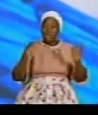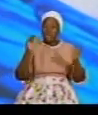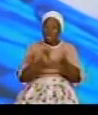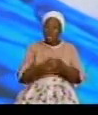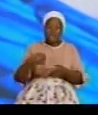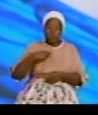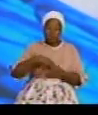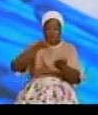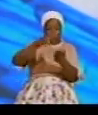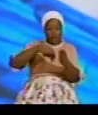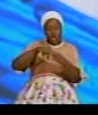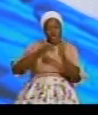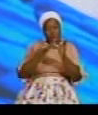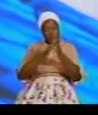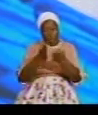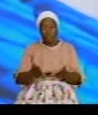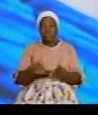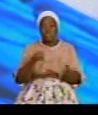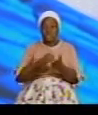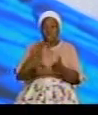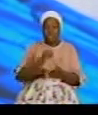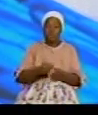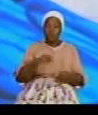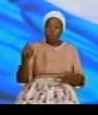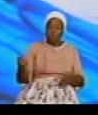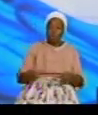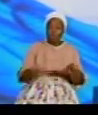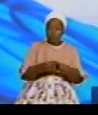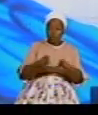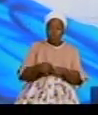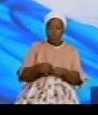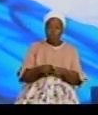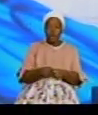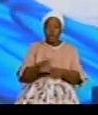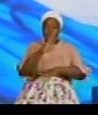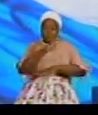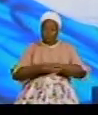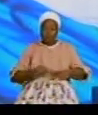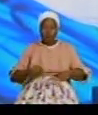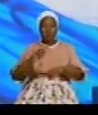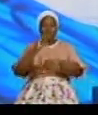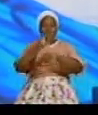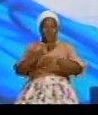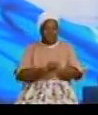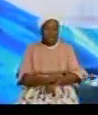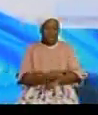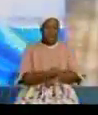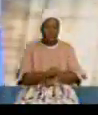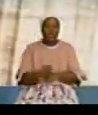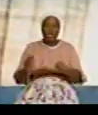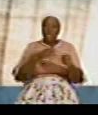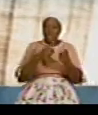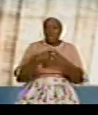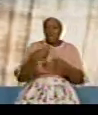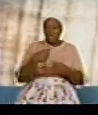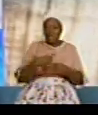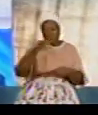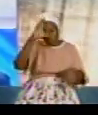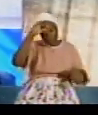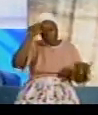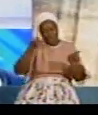in the epistles, is also referred to as tradition. And it says,